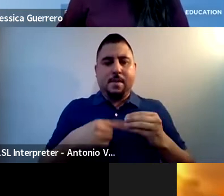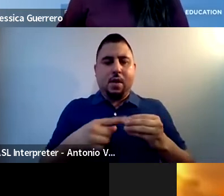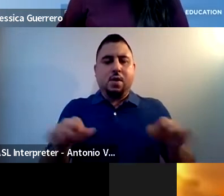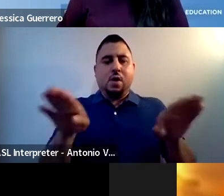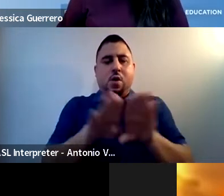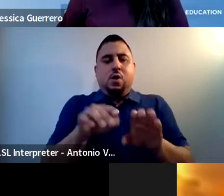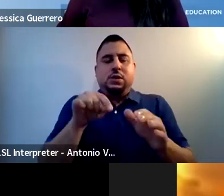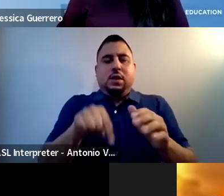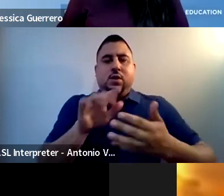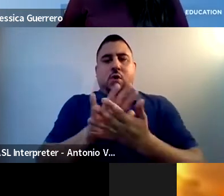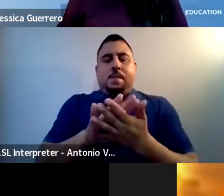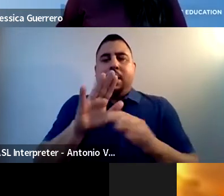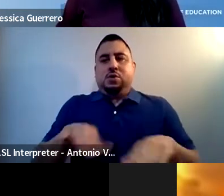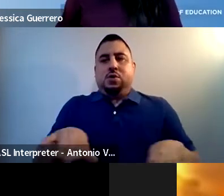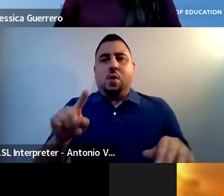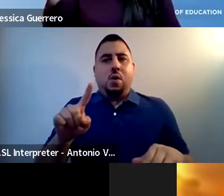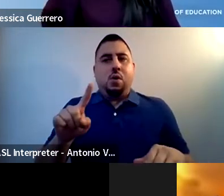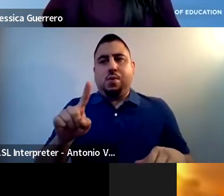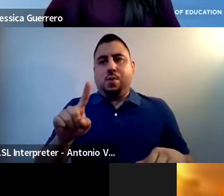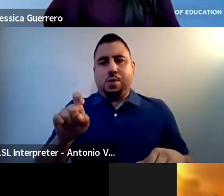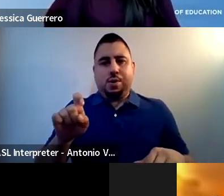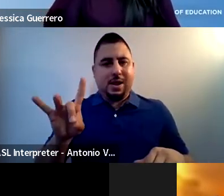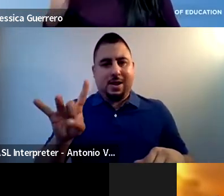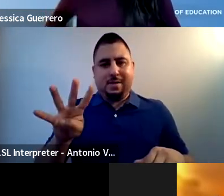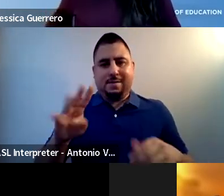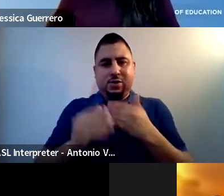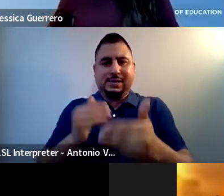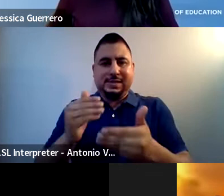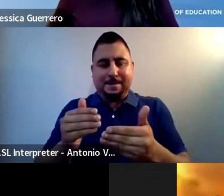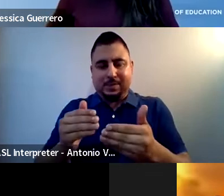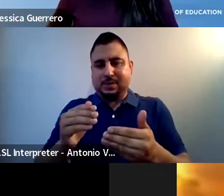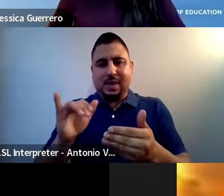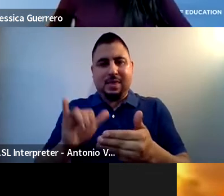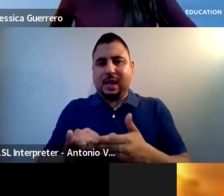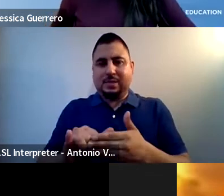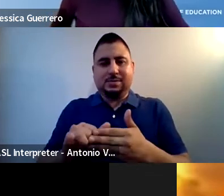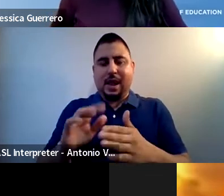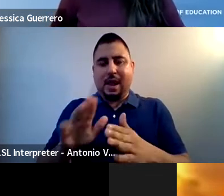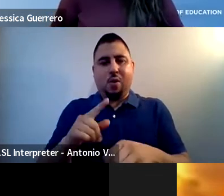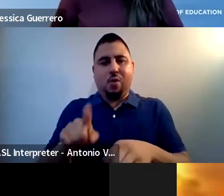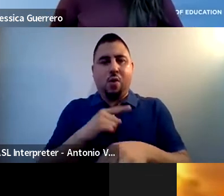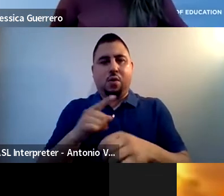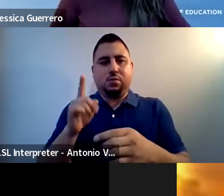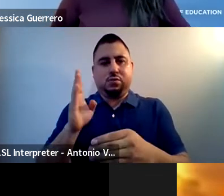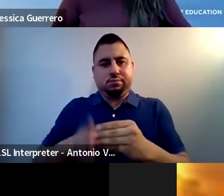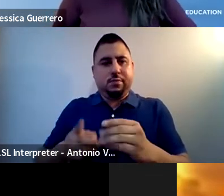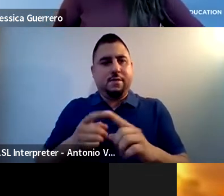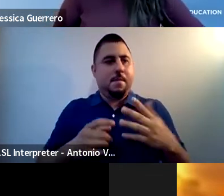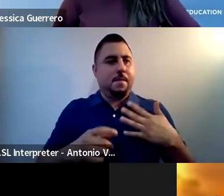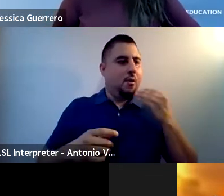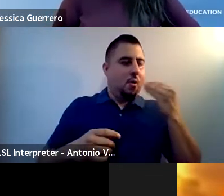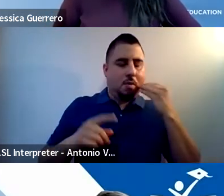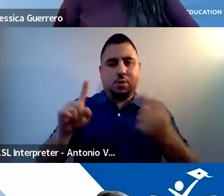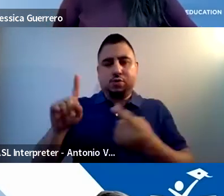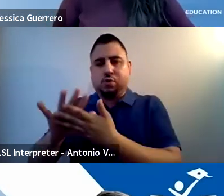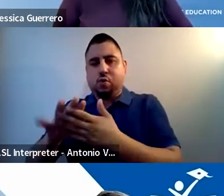school. My children are only 184 steps. Literally, that's the distance that it takes for them to go from my home to the